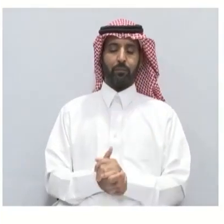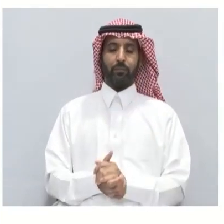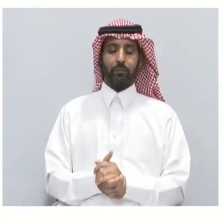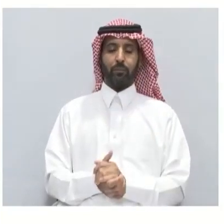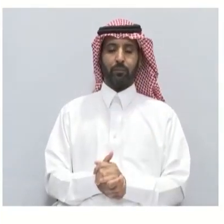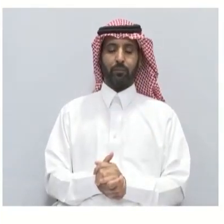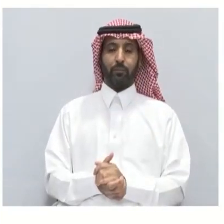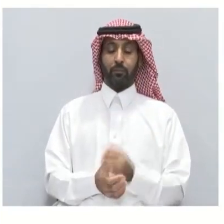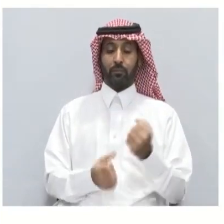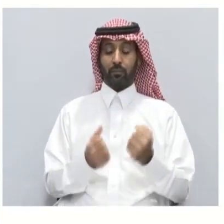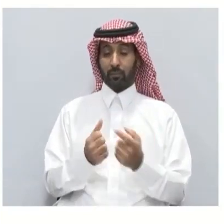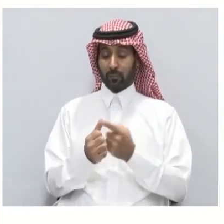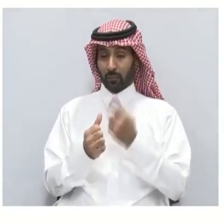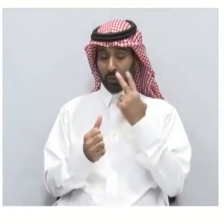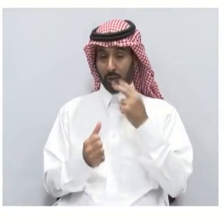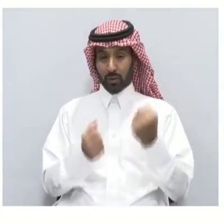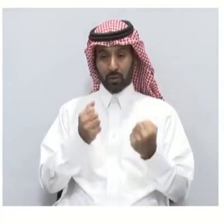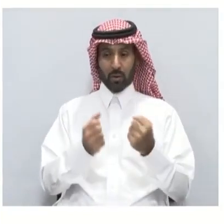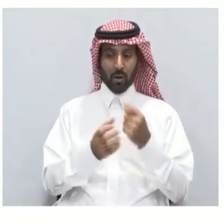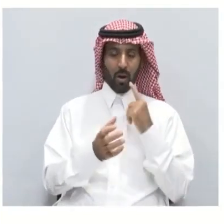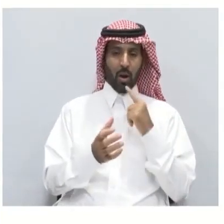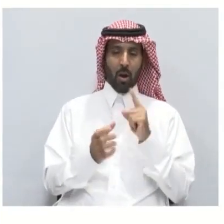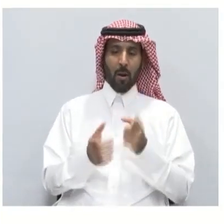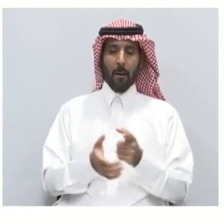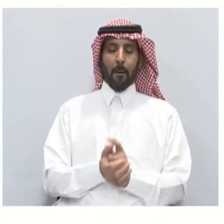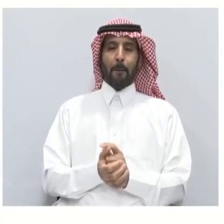take control of a moving vehicle